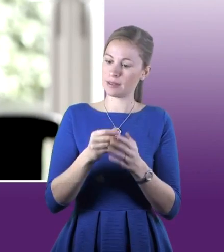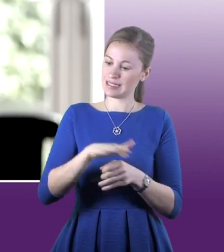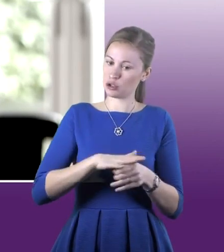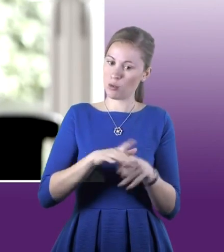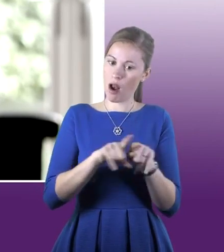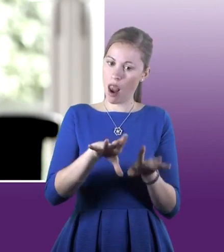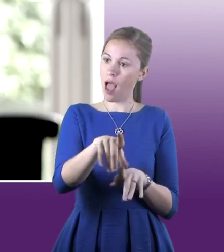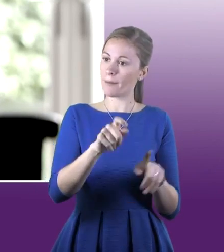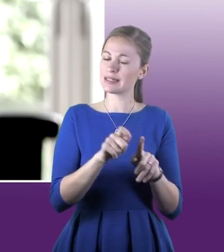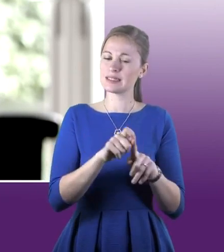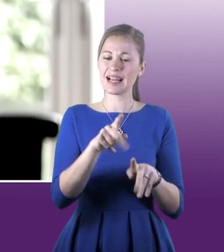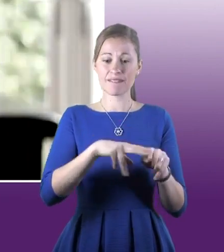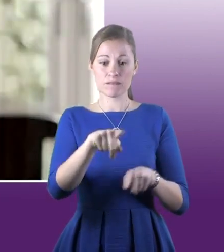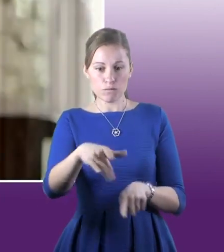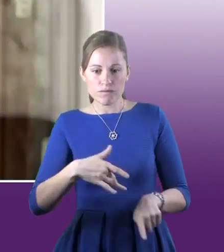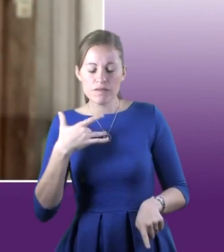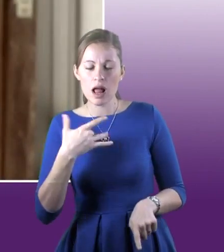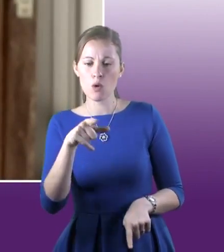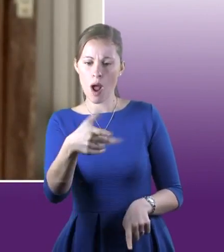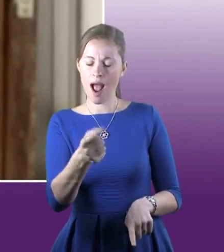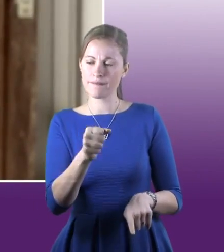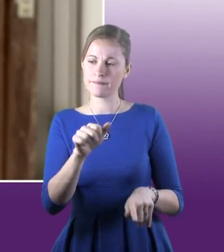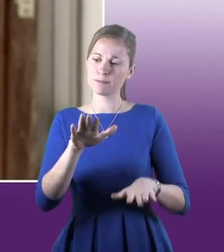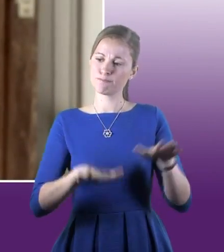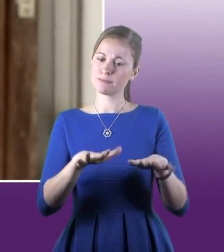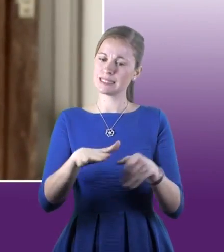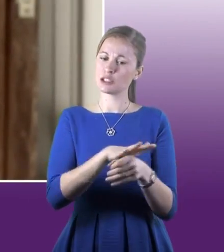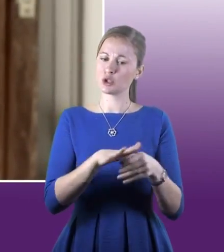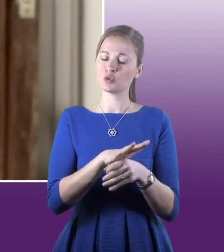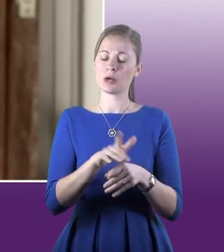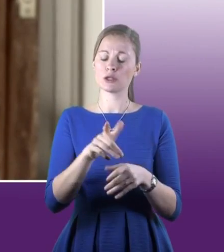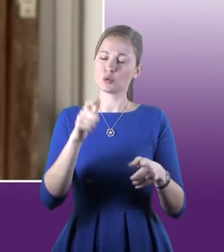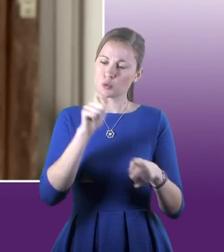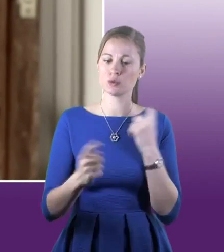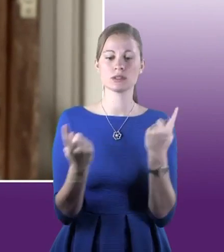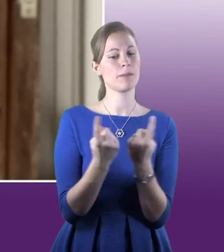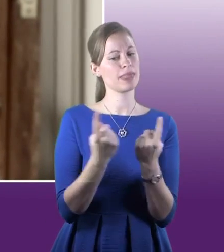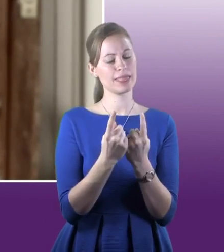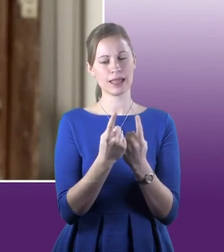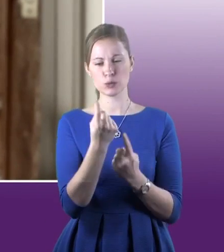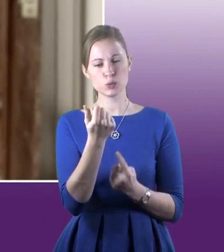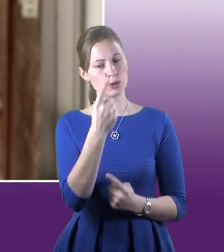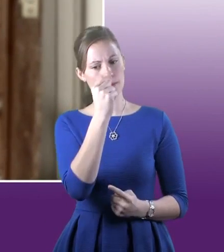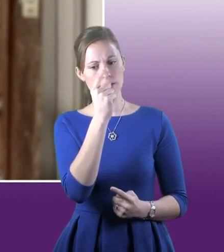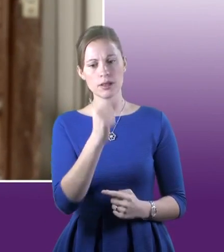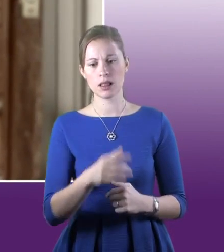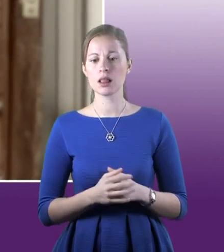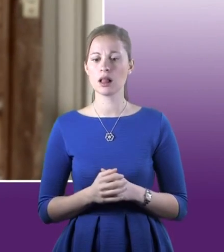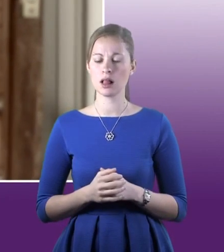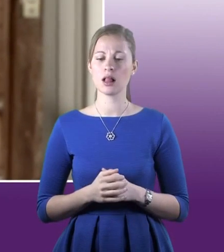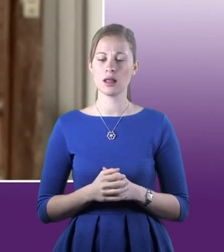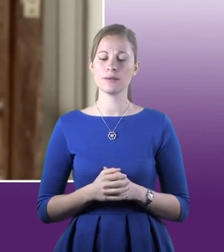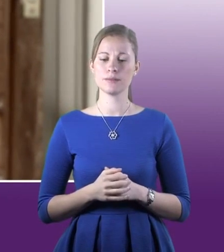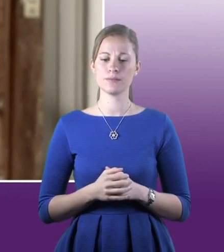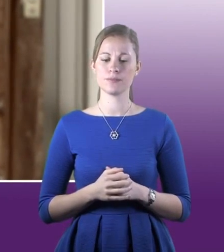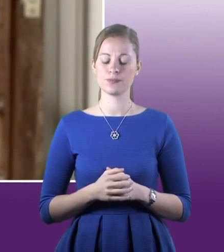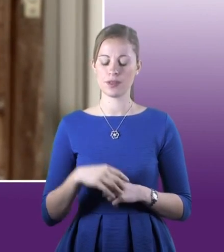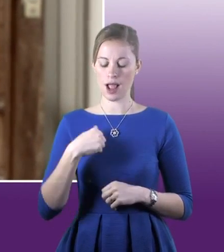feel that you are in a similar position, take action as soon as possible. I decided